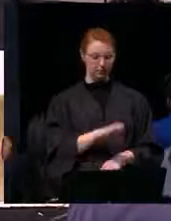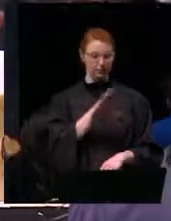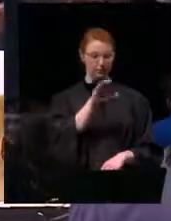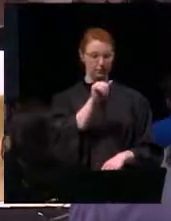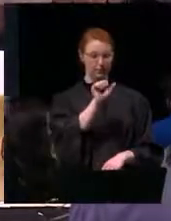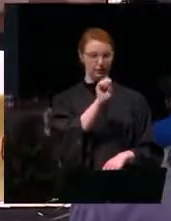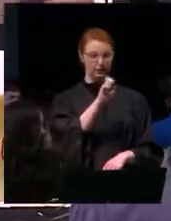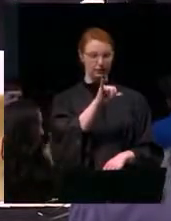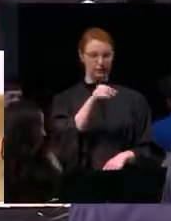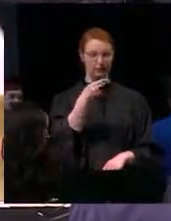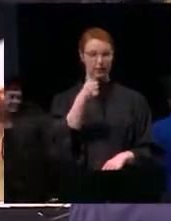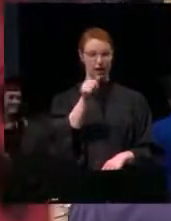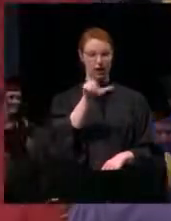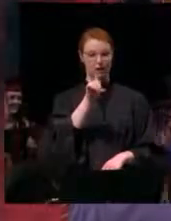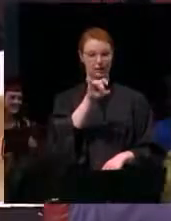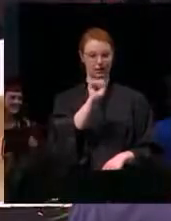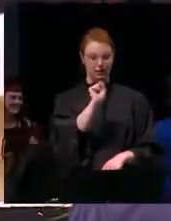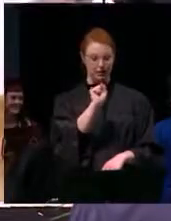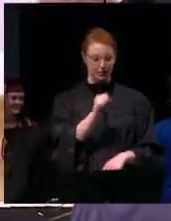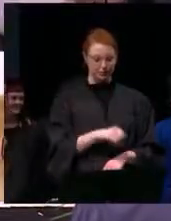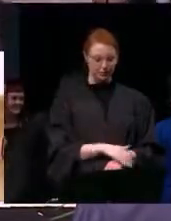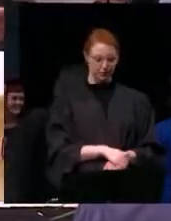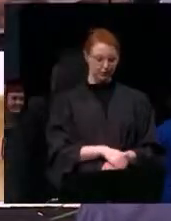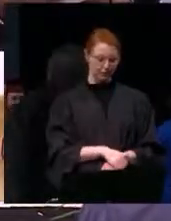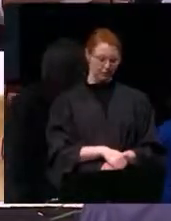Casey Haldis.